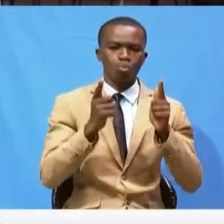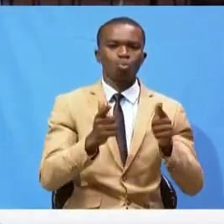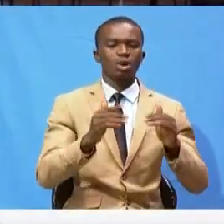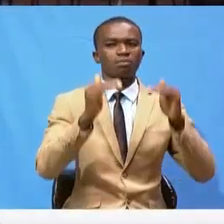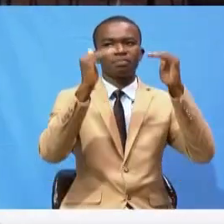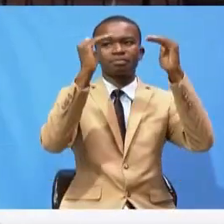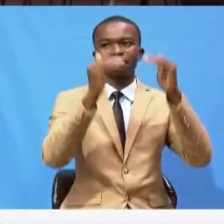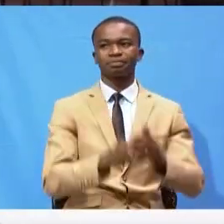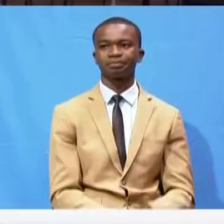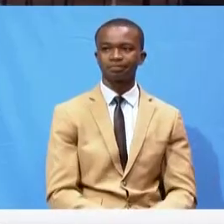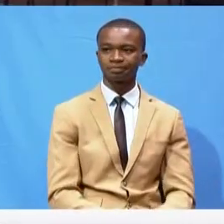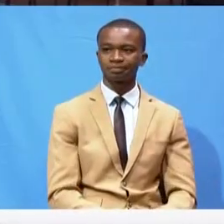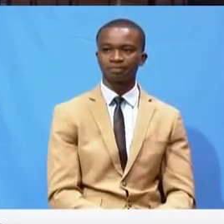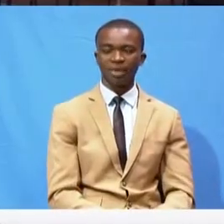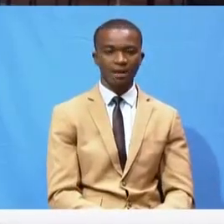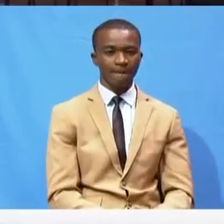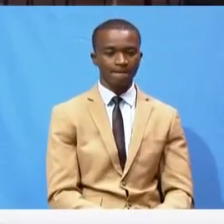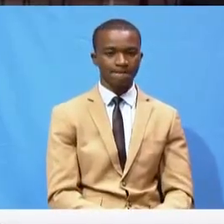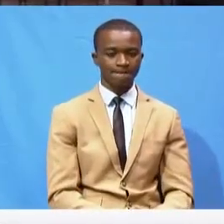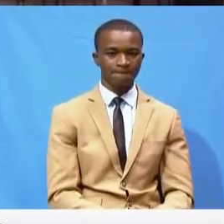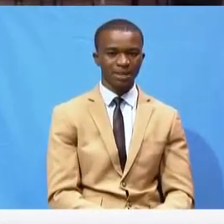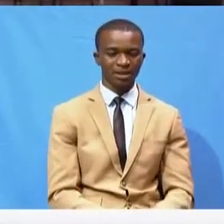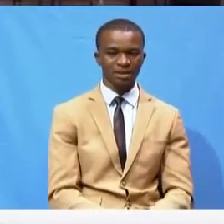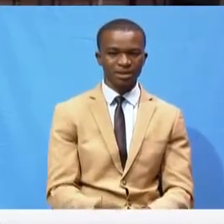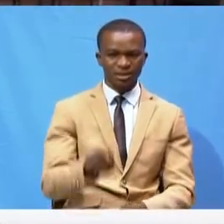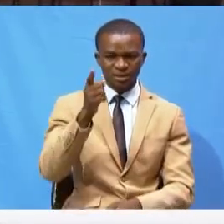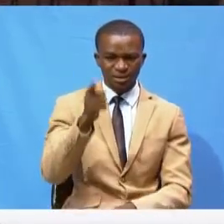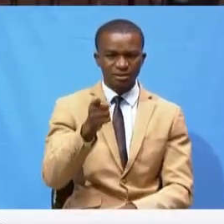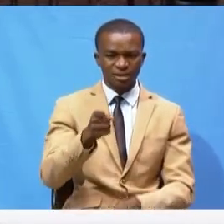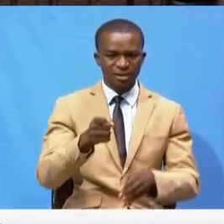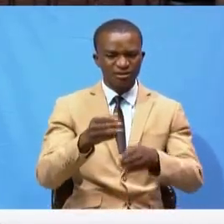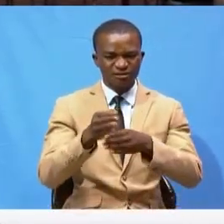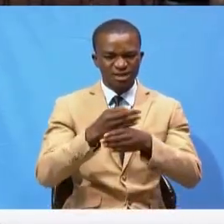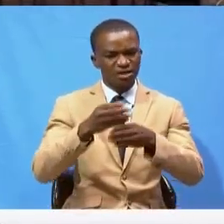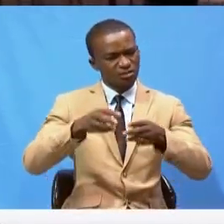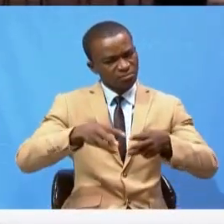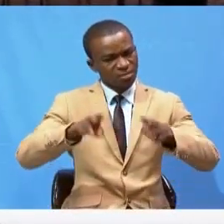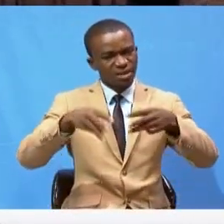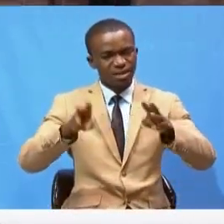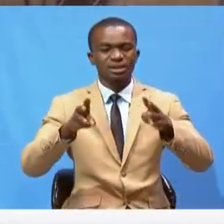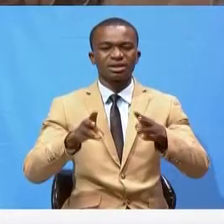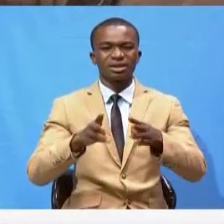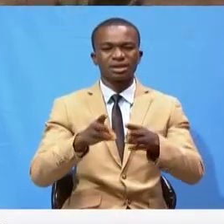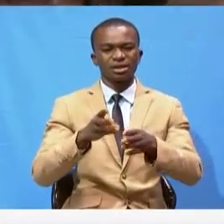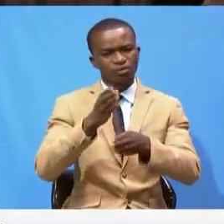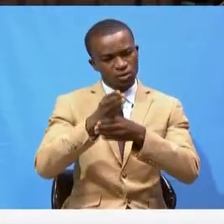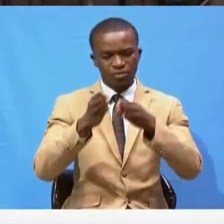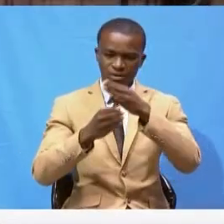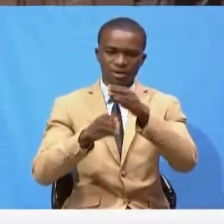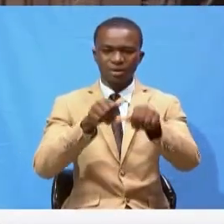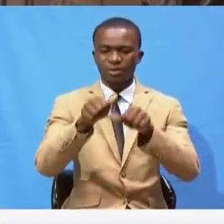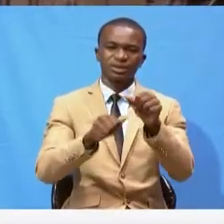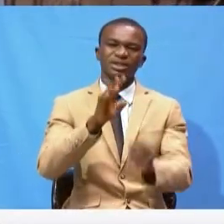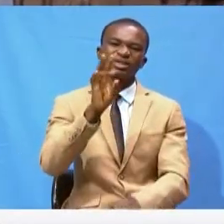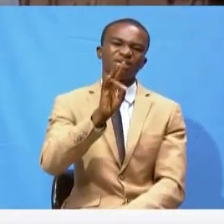75%. As you can see, it's been affected by the floods. So far, in terms of investment, the